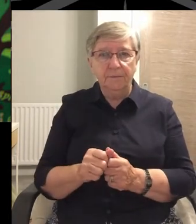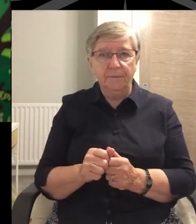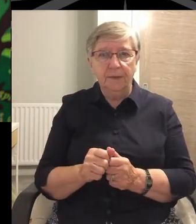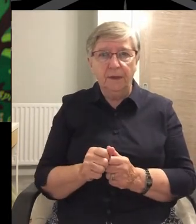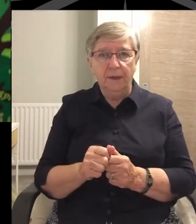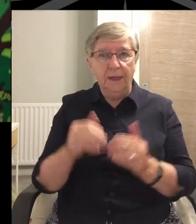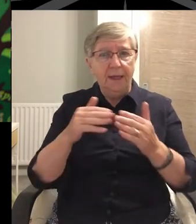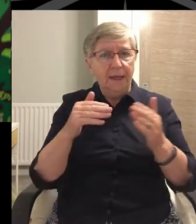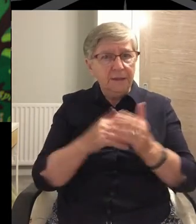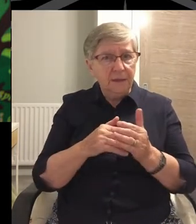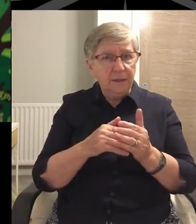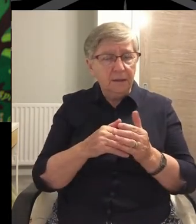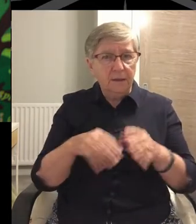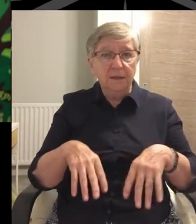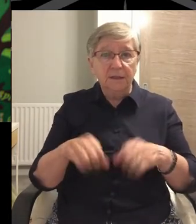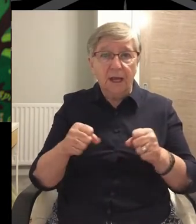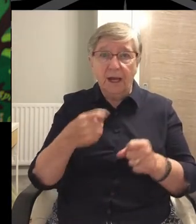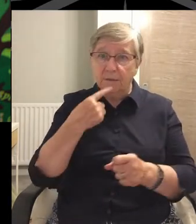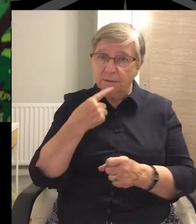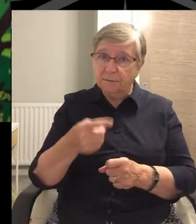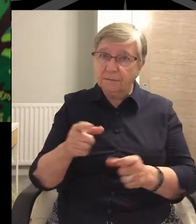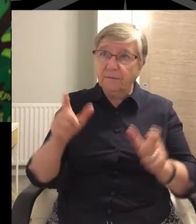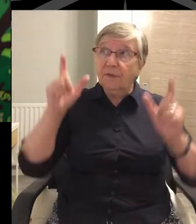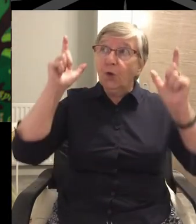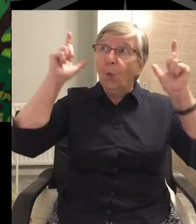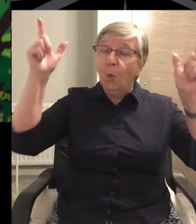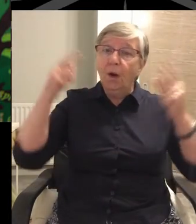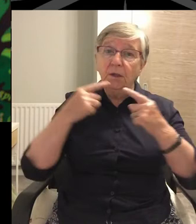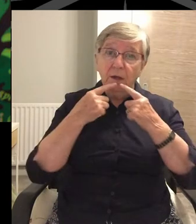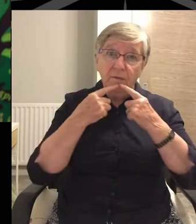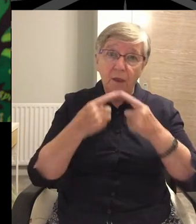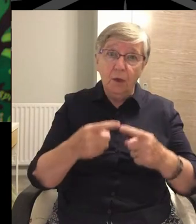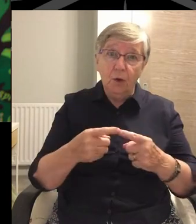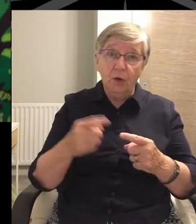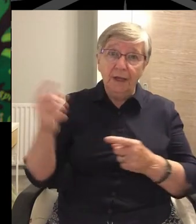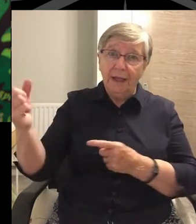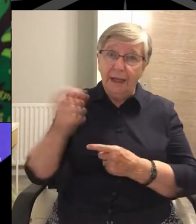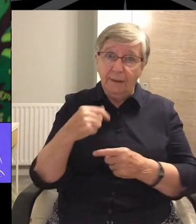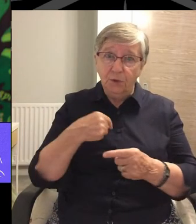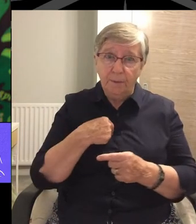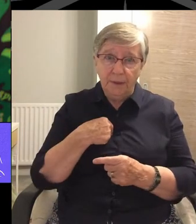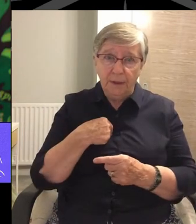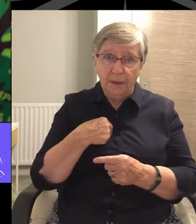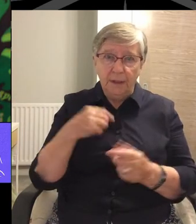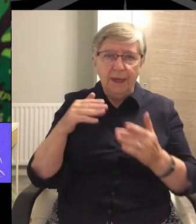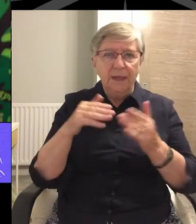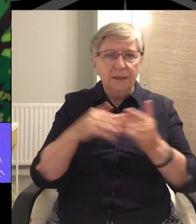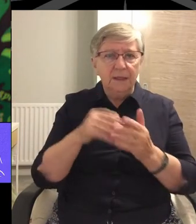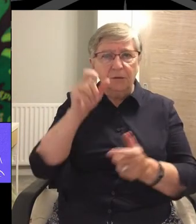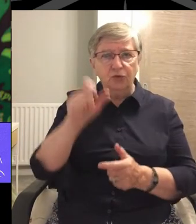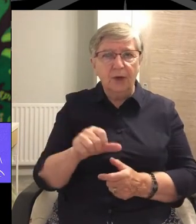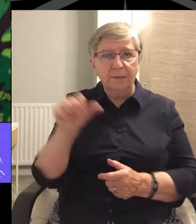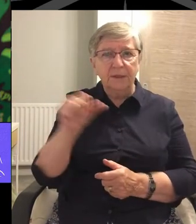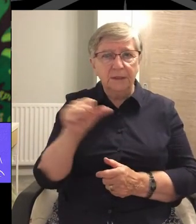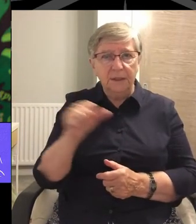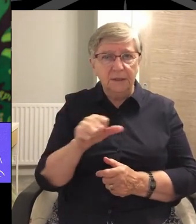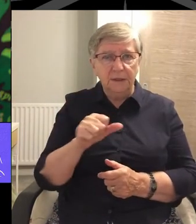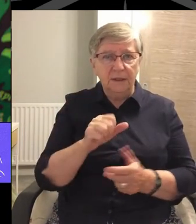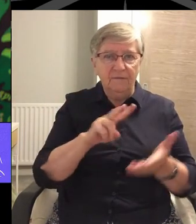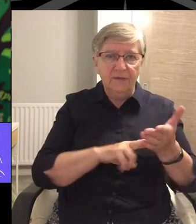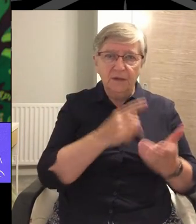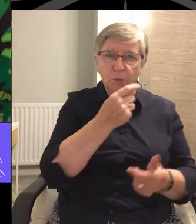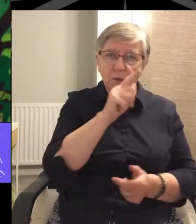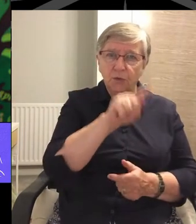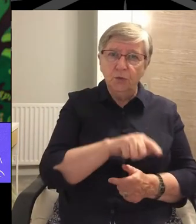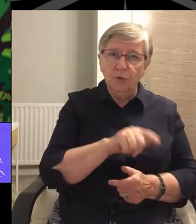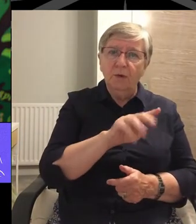And Ezekiel begins that by saying, "The word of the Lord came to me." So listen for the word of God. Ezekiel chapter 16, I'm going to read the first 14